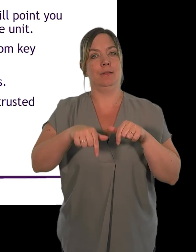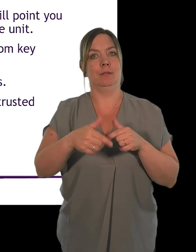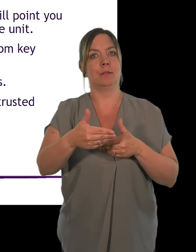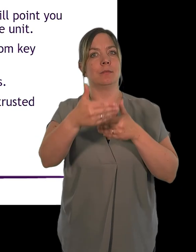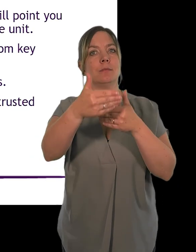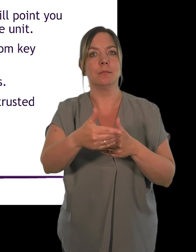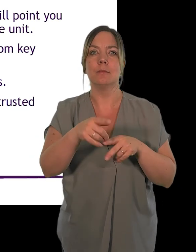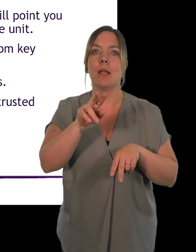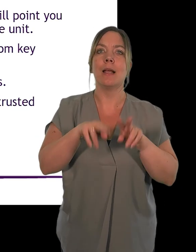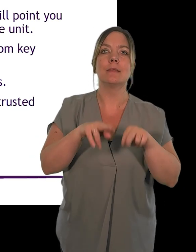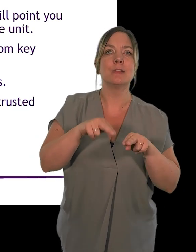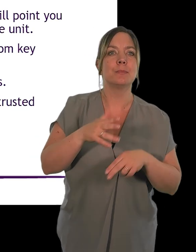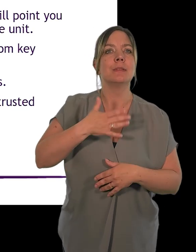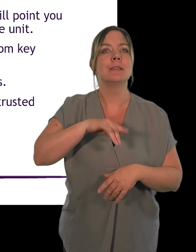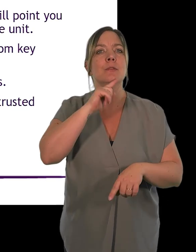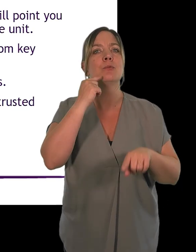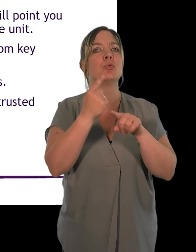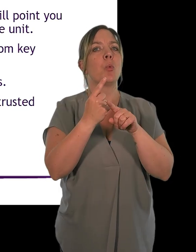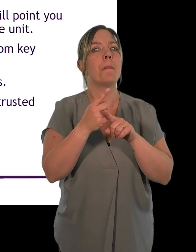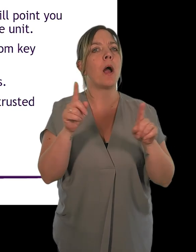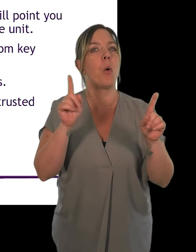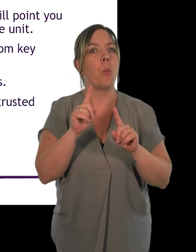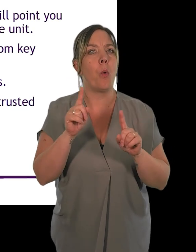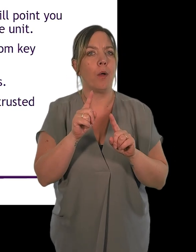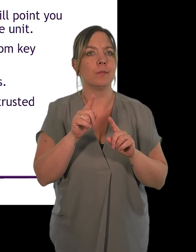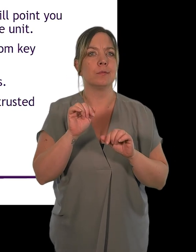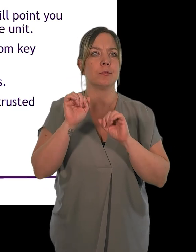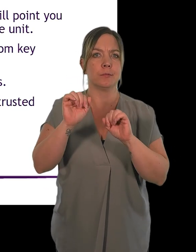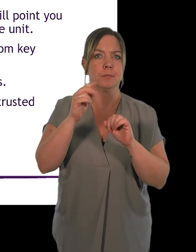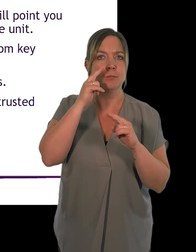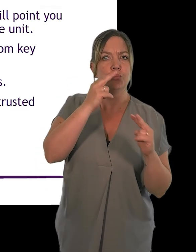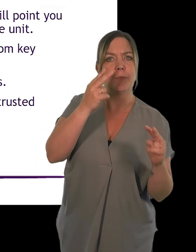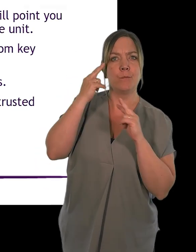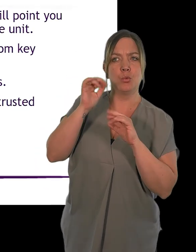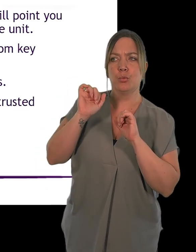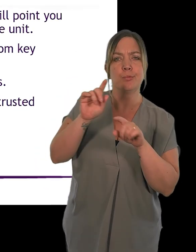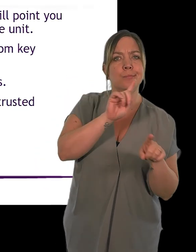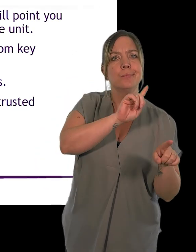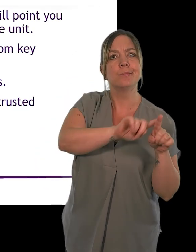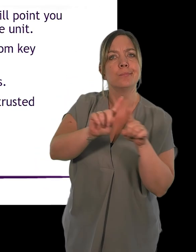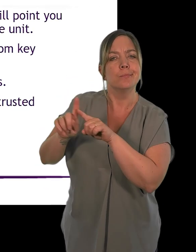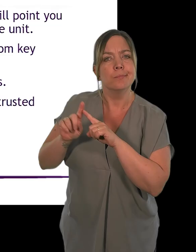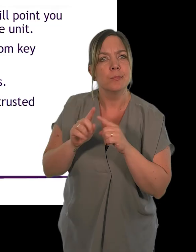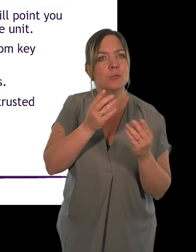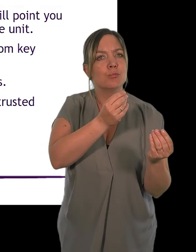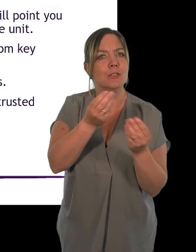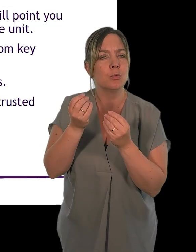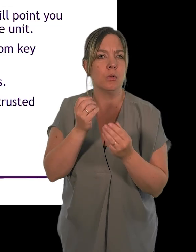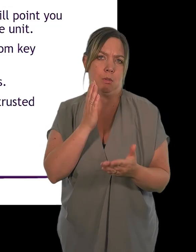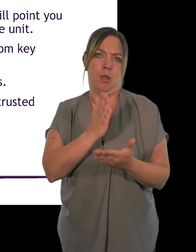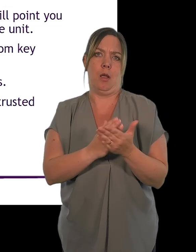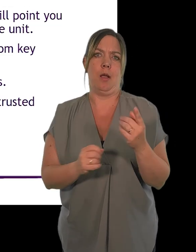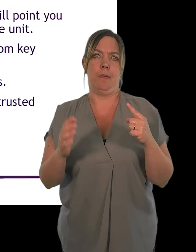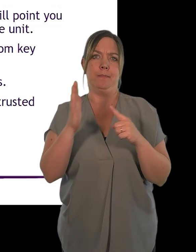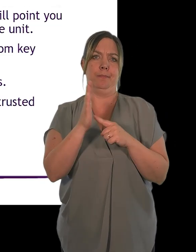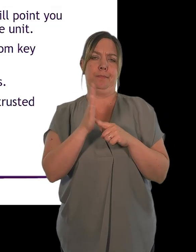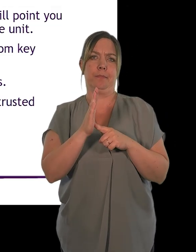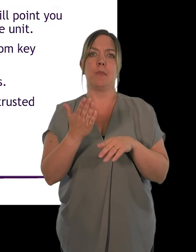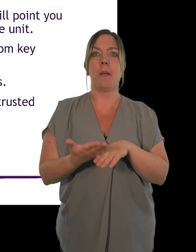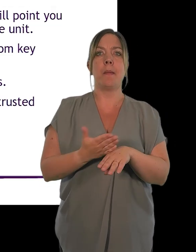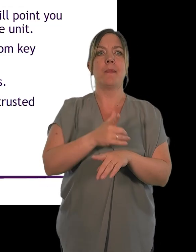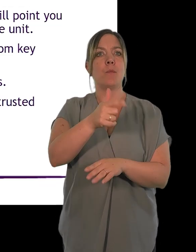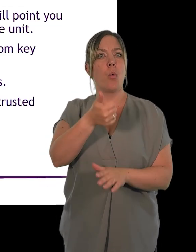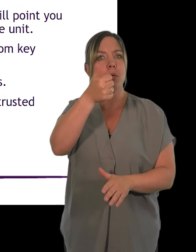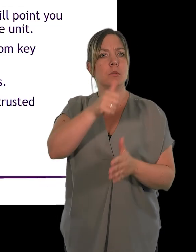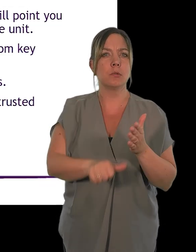This is critical. Before starting the assessment, it's really important that you develop a sufficient knowledge